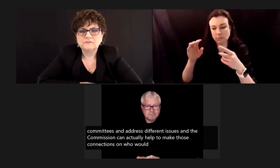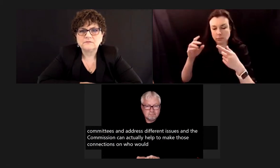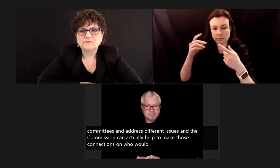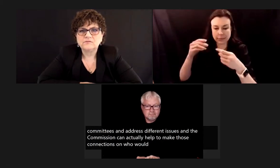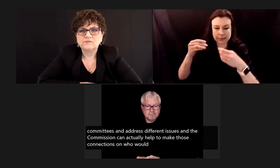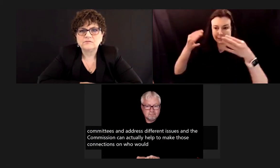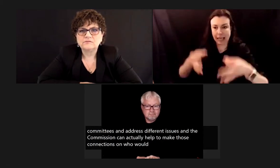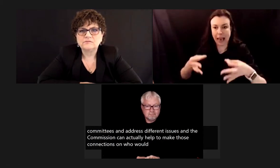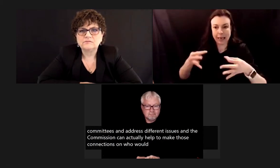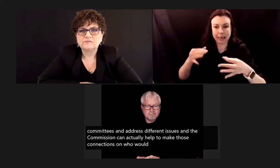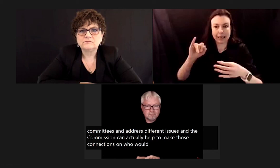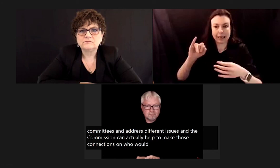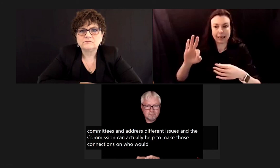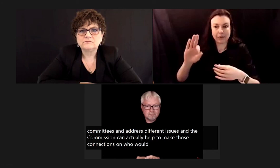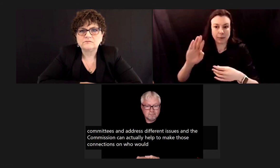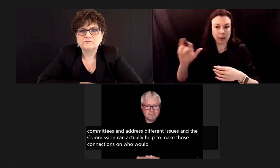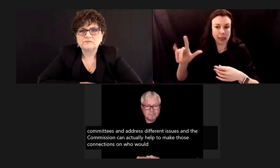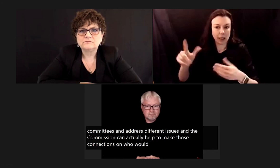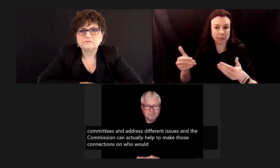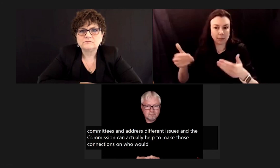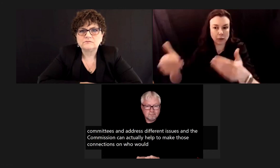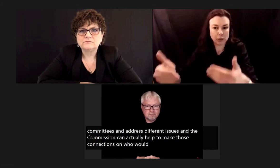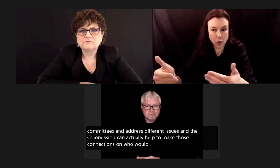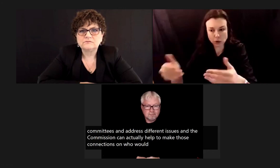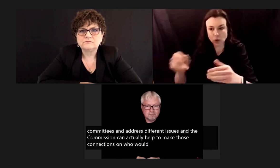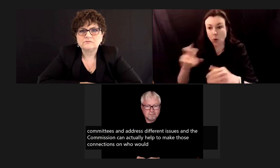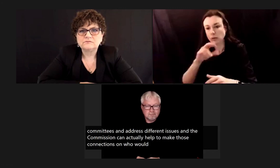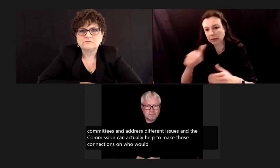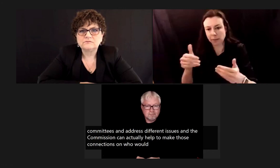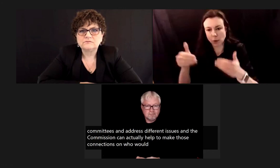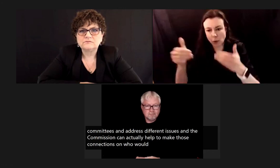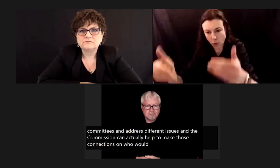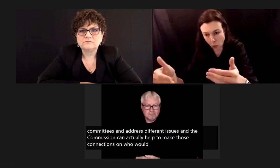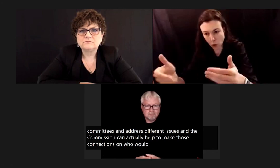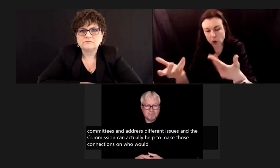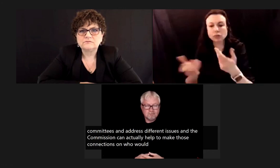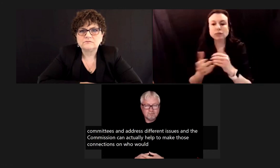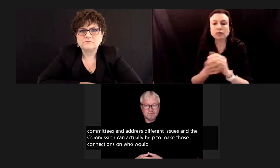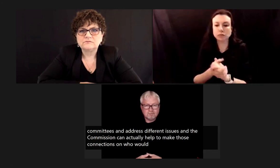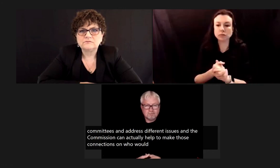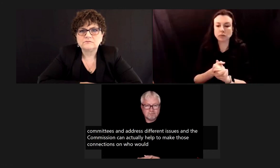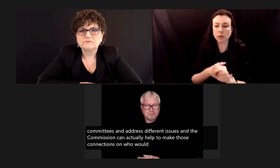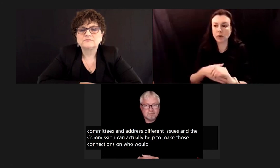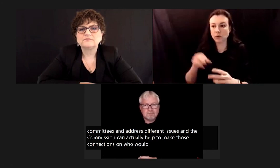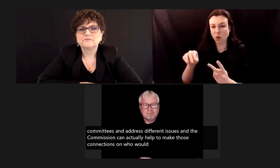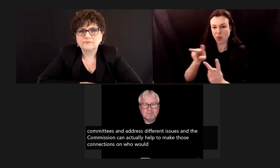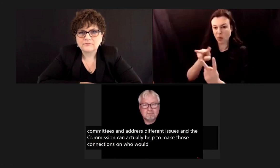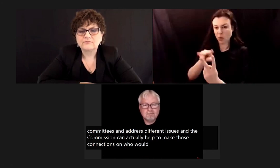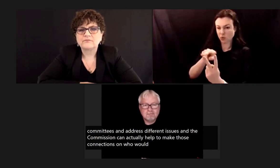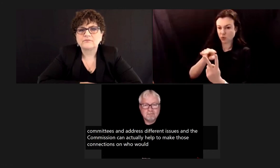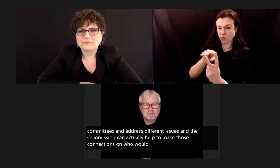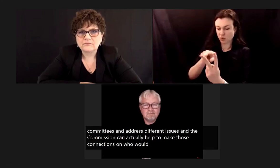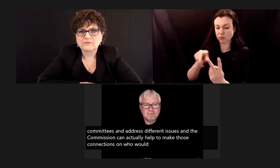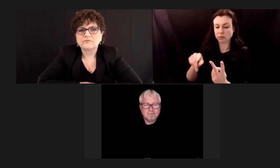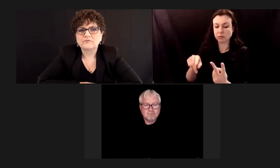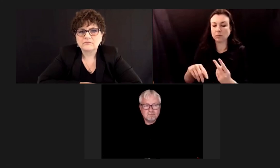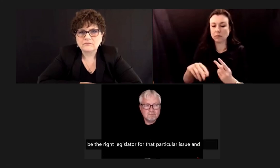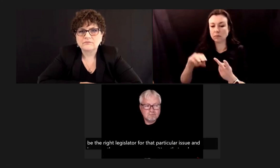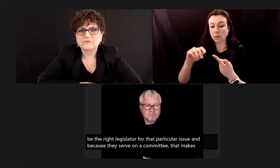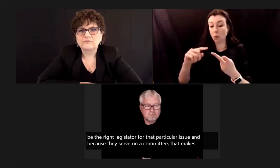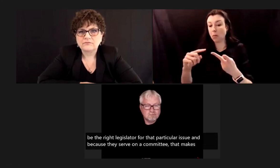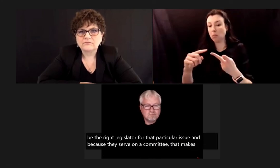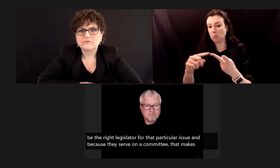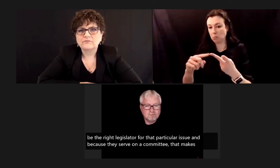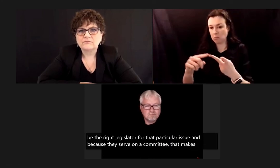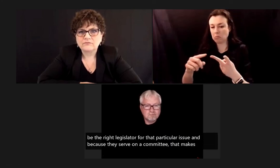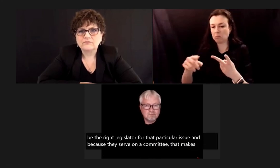And because they serve on a committee that makes valuable decisions on advancing that bill. So